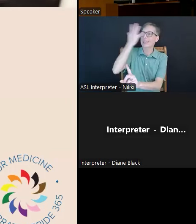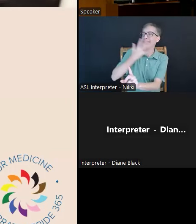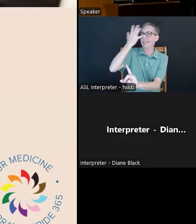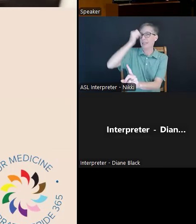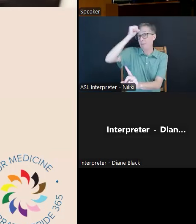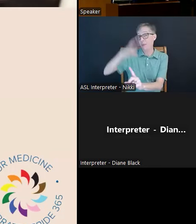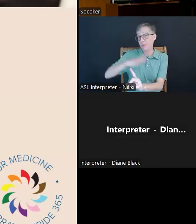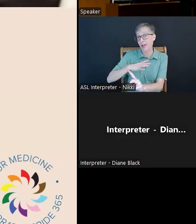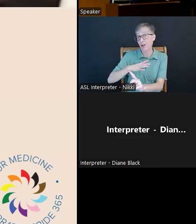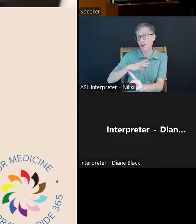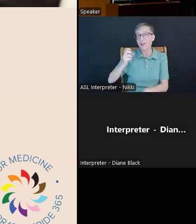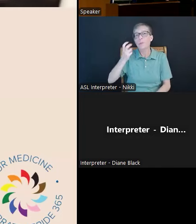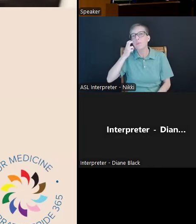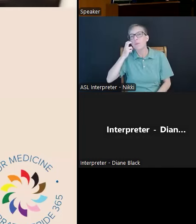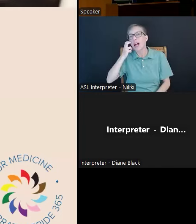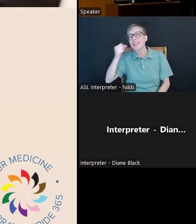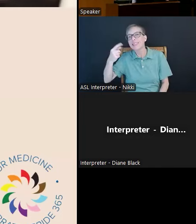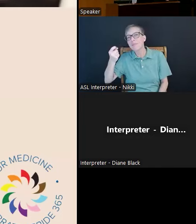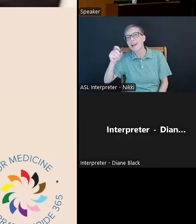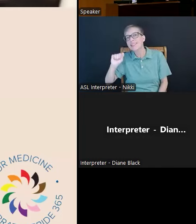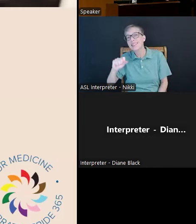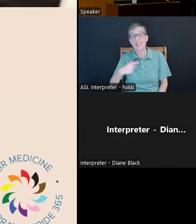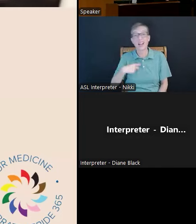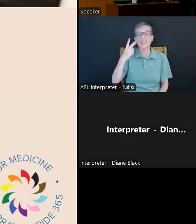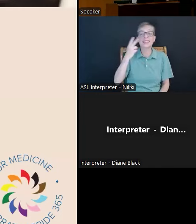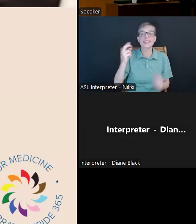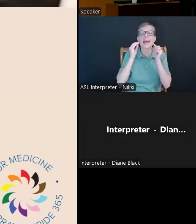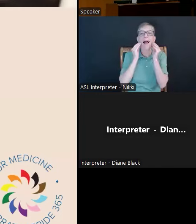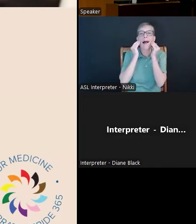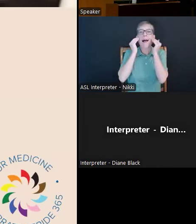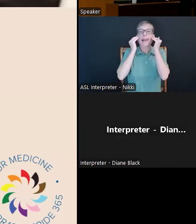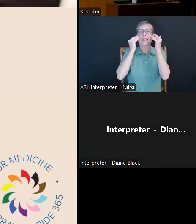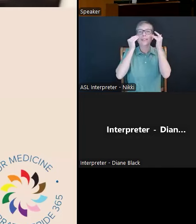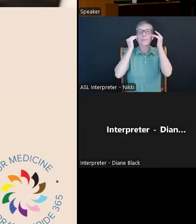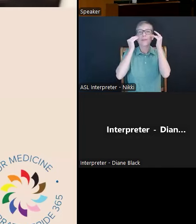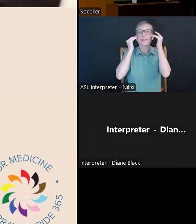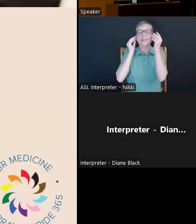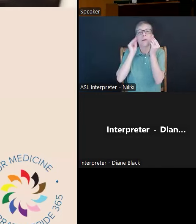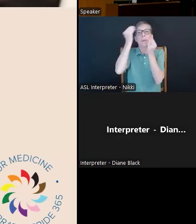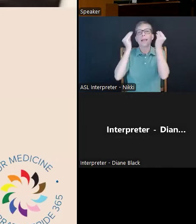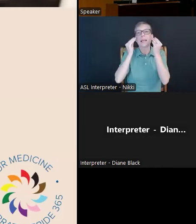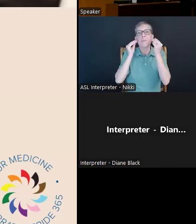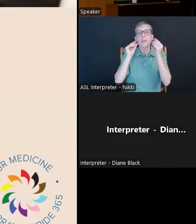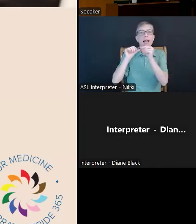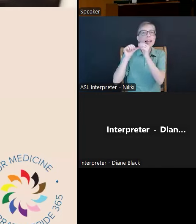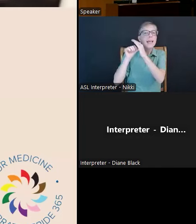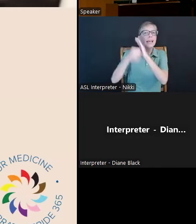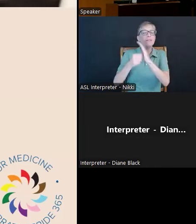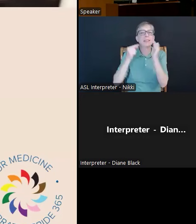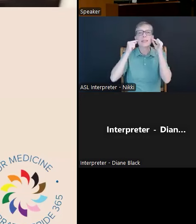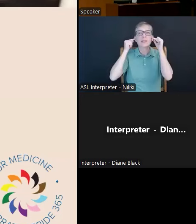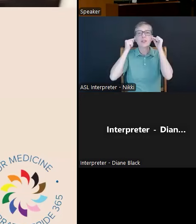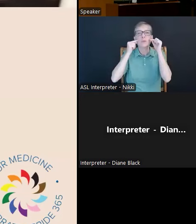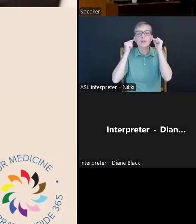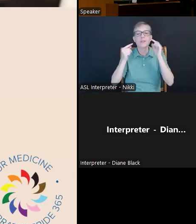what I'm seeing is I see high cheekbones. I see makeup that is accentuating the cheekbones. I see a smoker. So for those of you that are nurses,